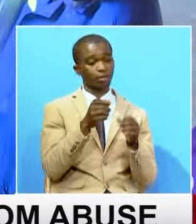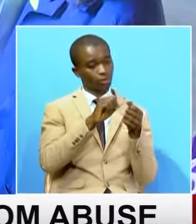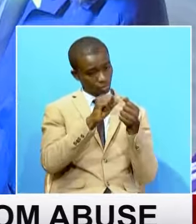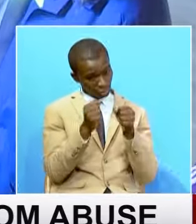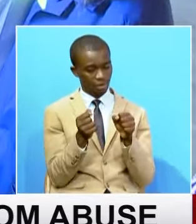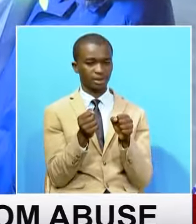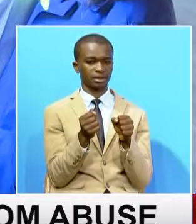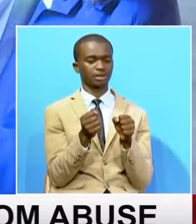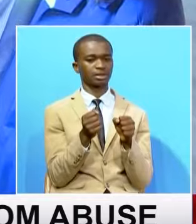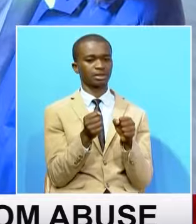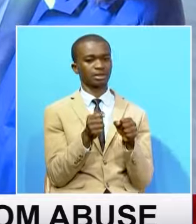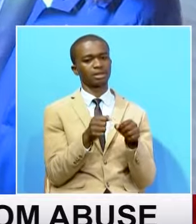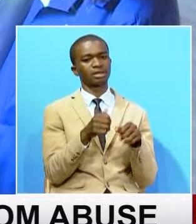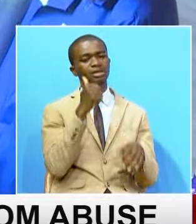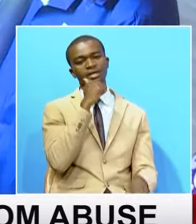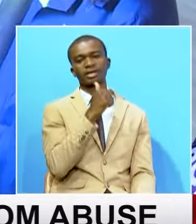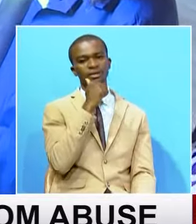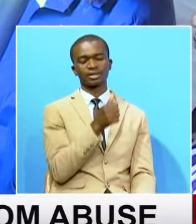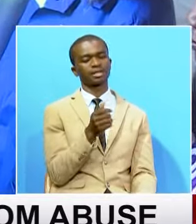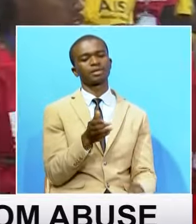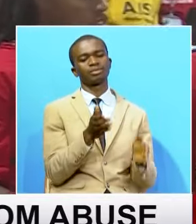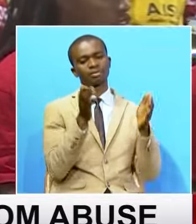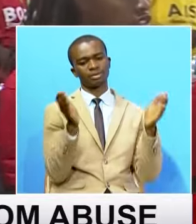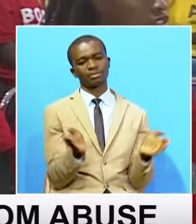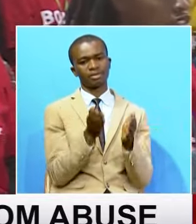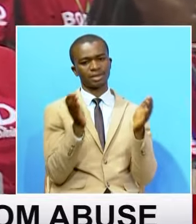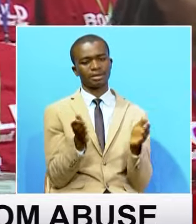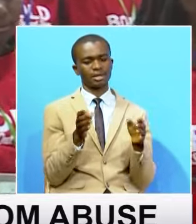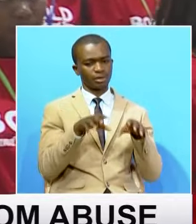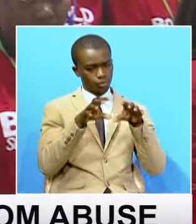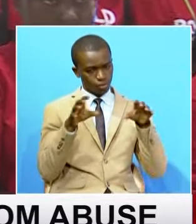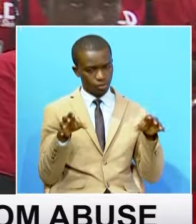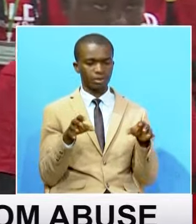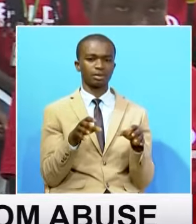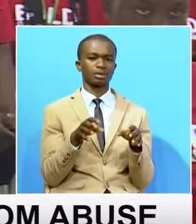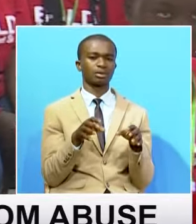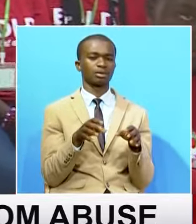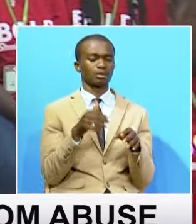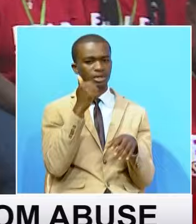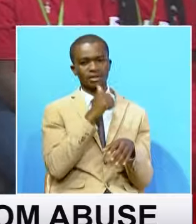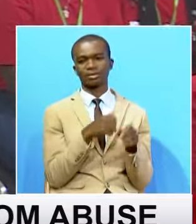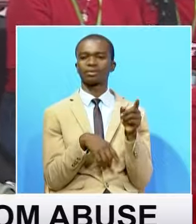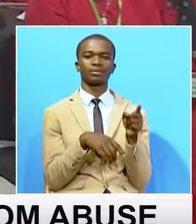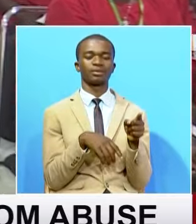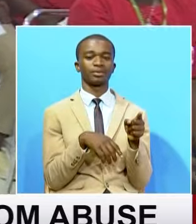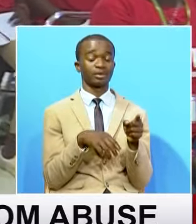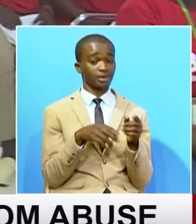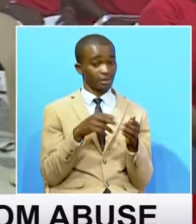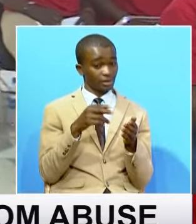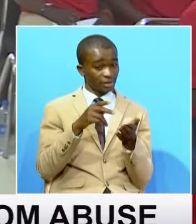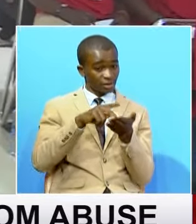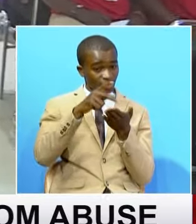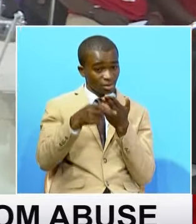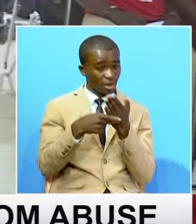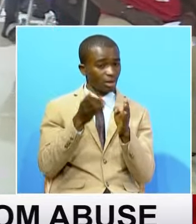been implementing the Be That Girl program. The program is meant to provide education and mentorship support to